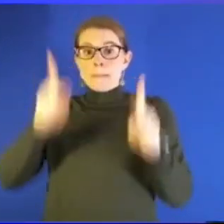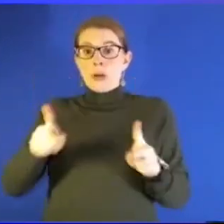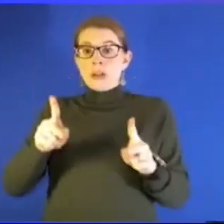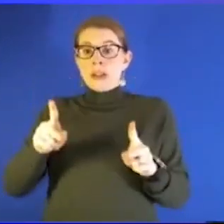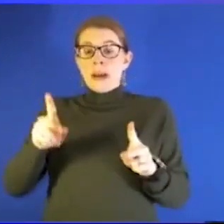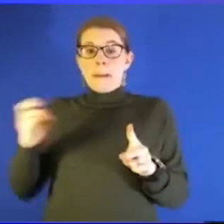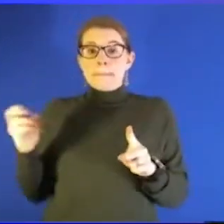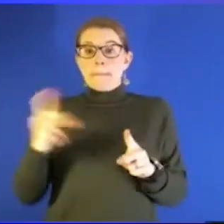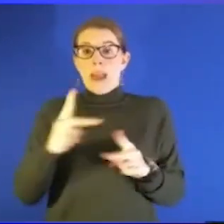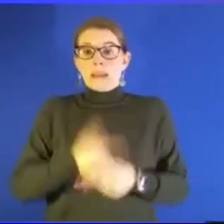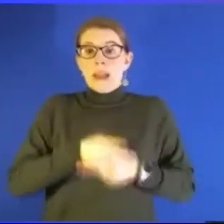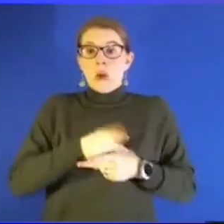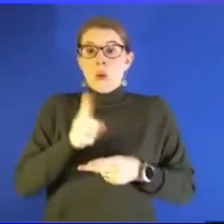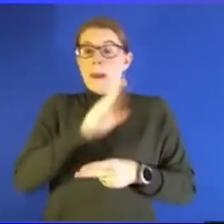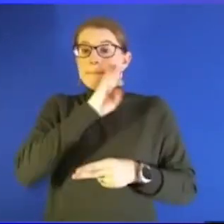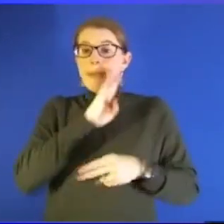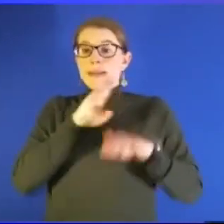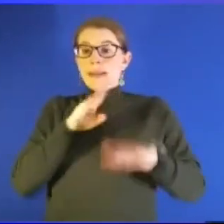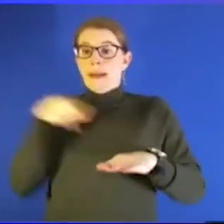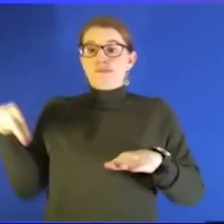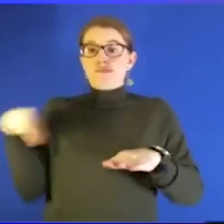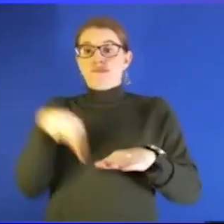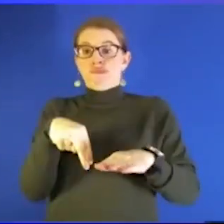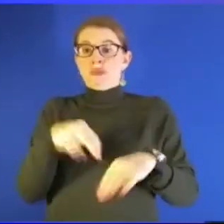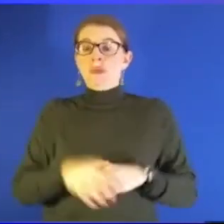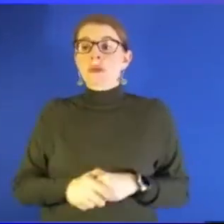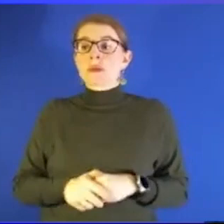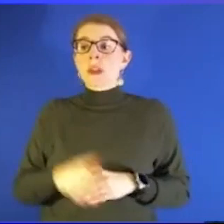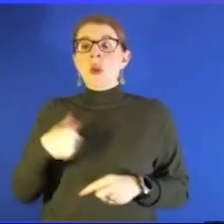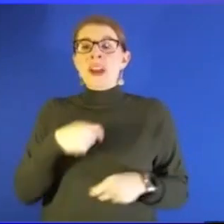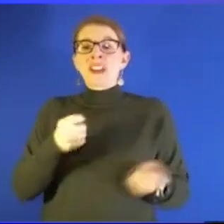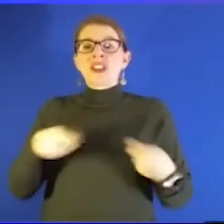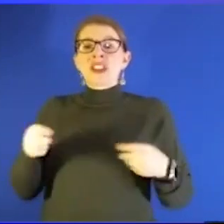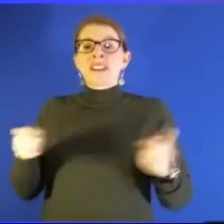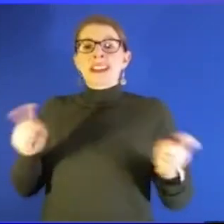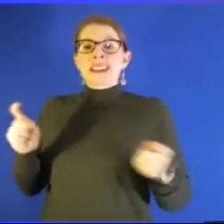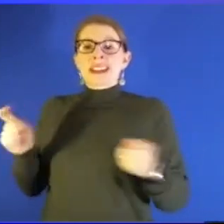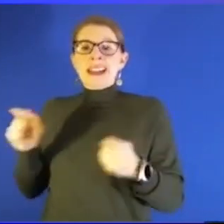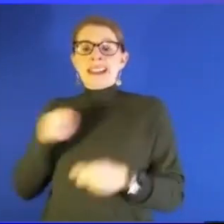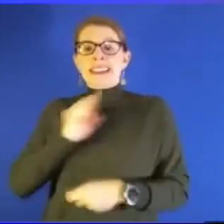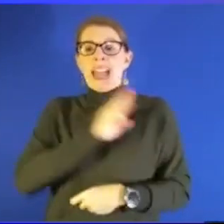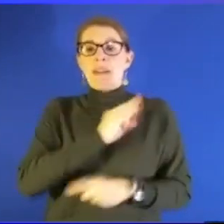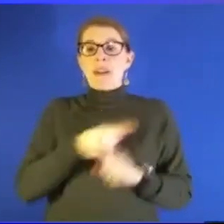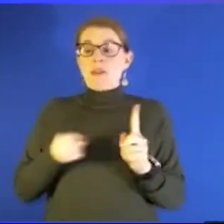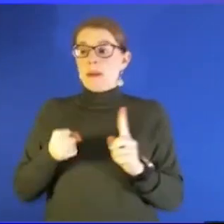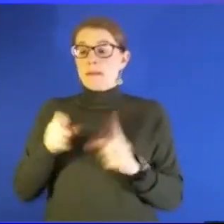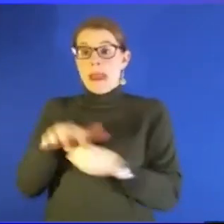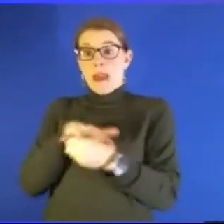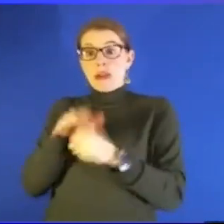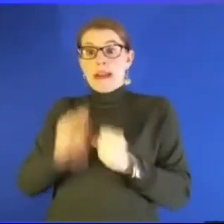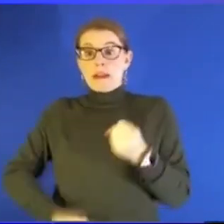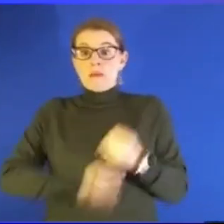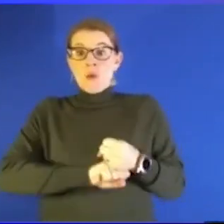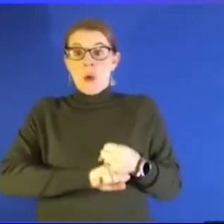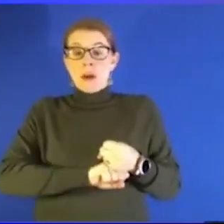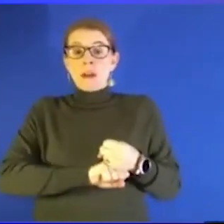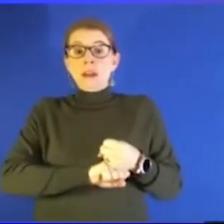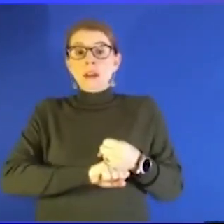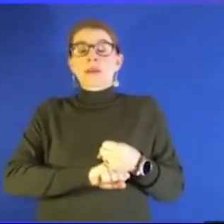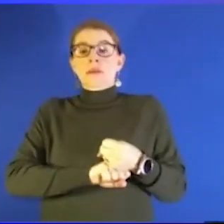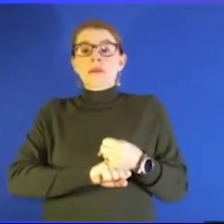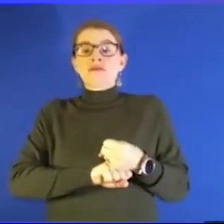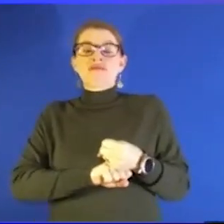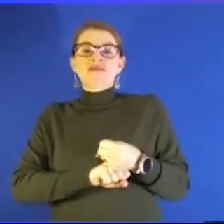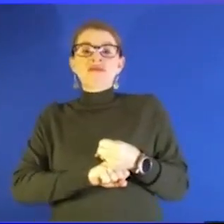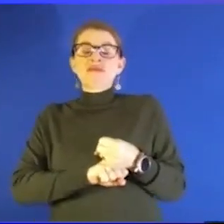at the bedside. We are shifting staff from areas that can support the supportive functions of direct